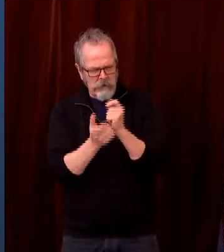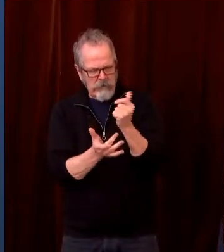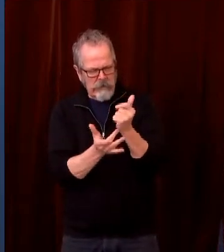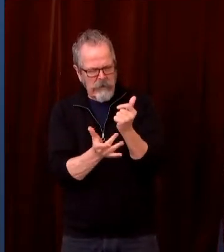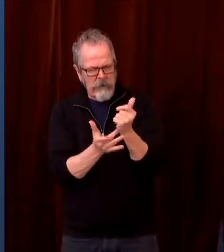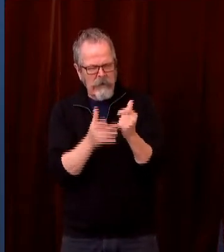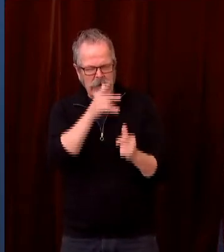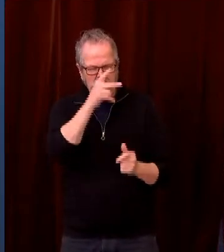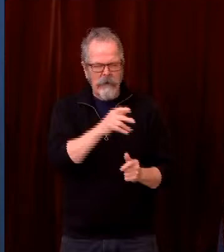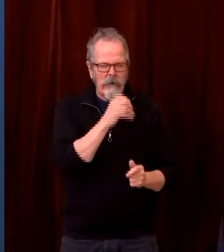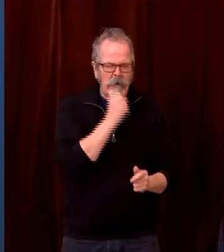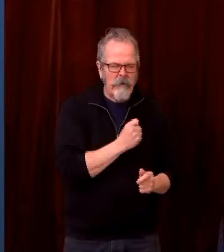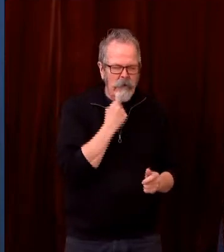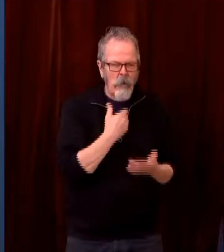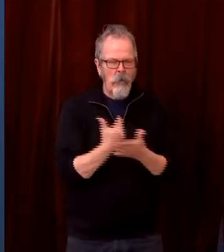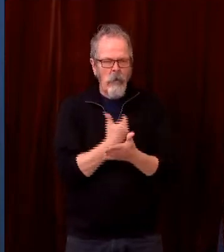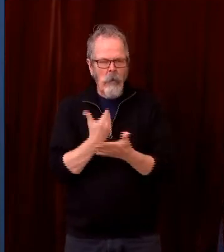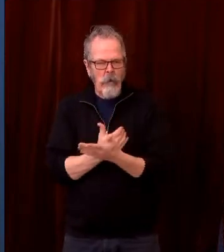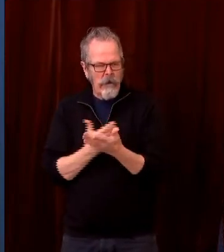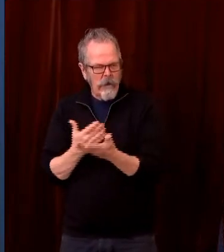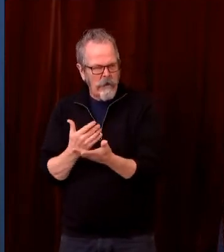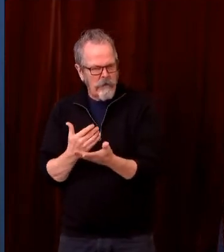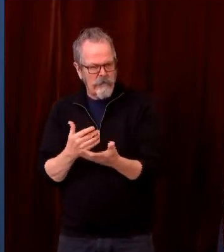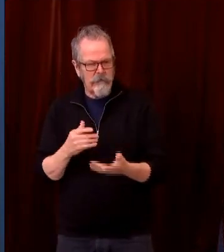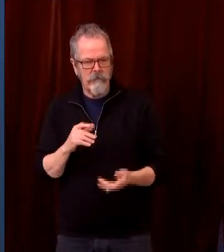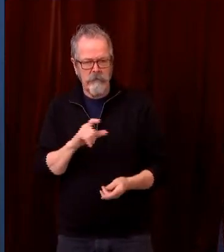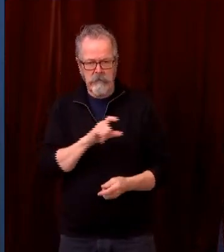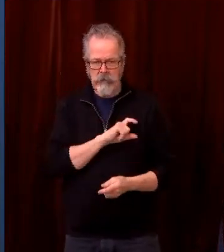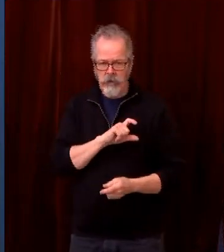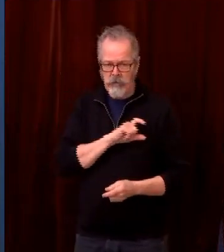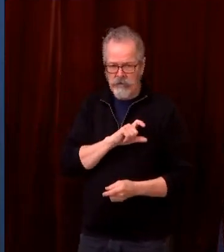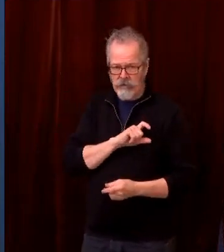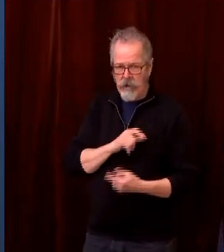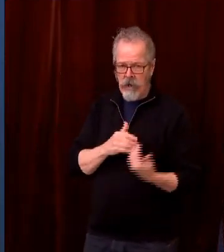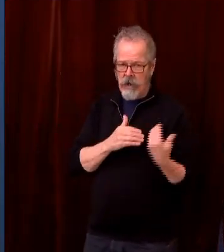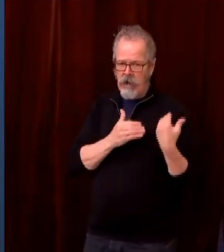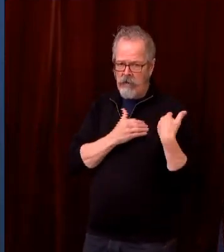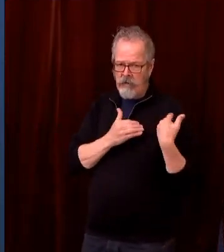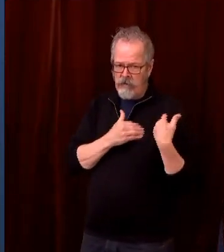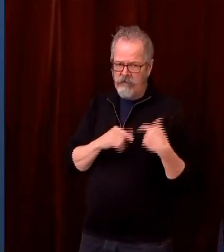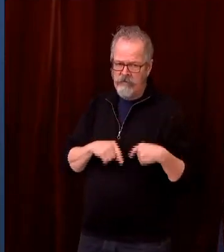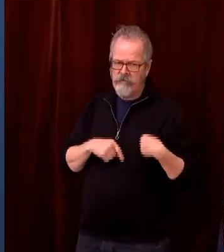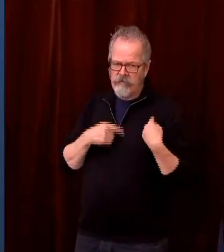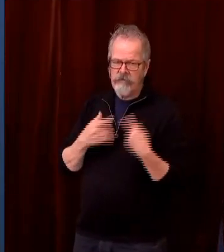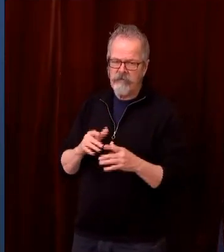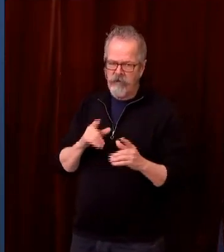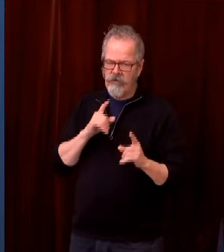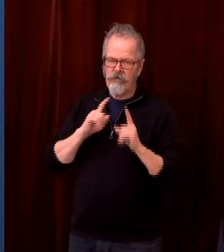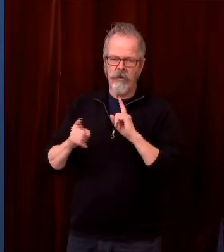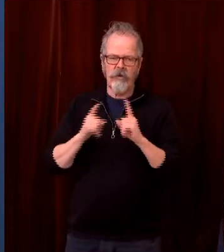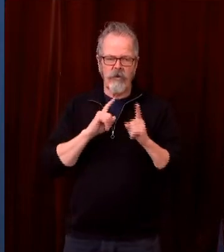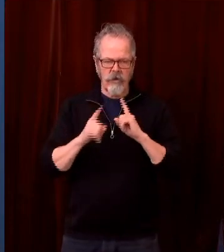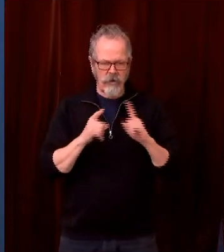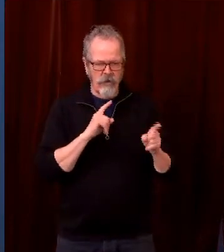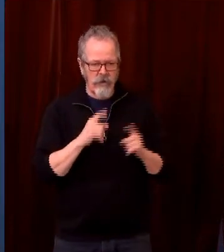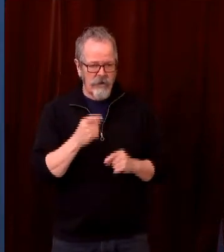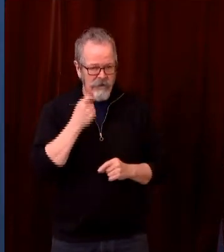saw in Tacoma this weekend. The